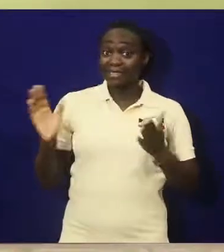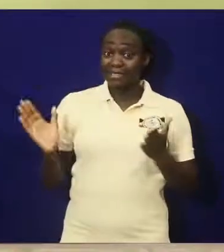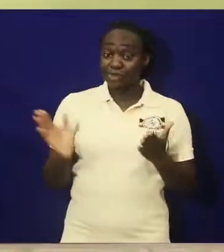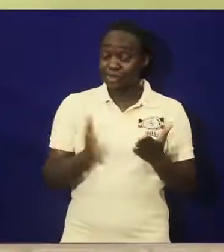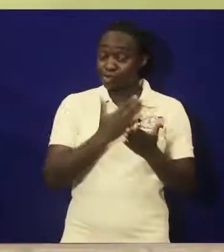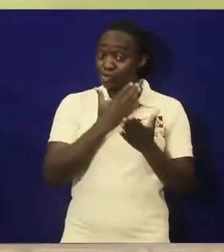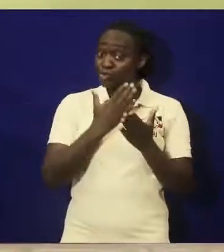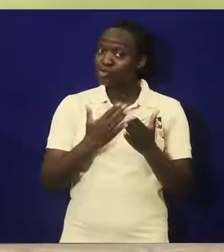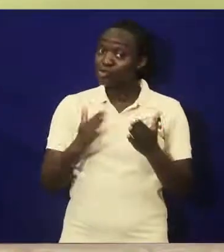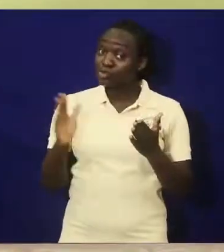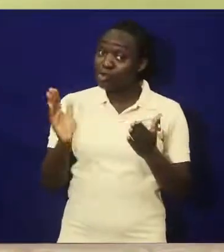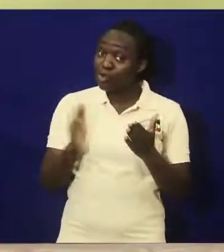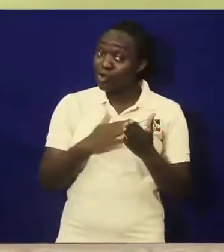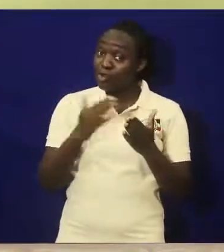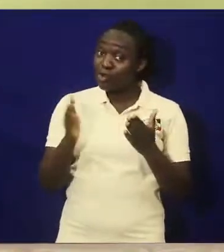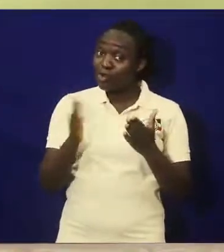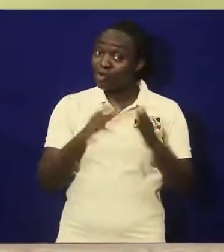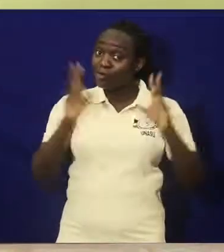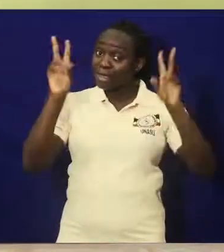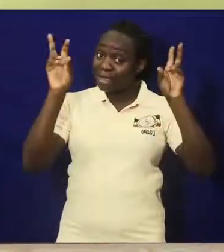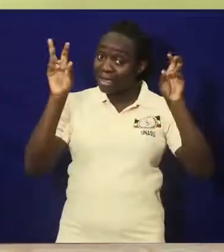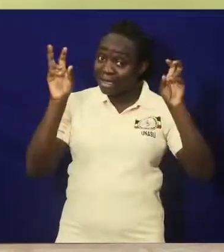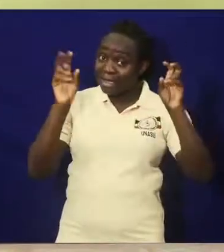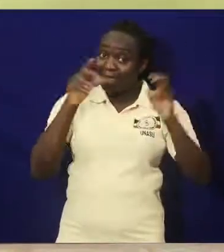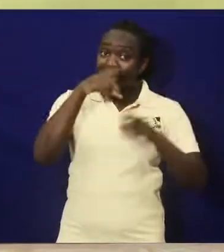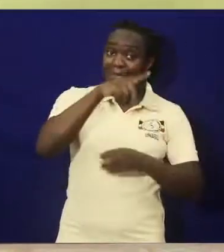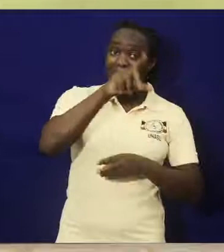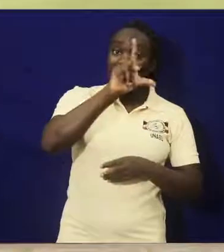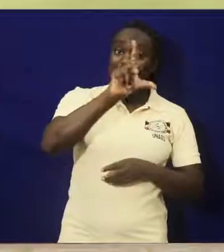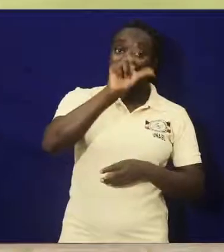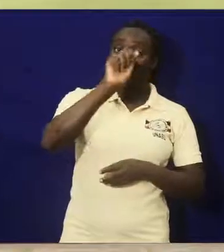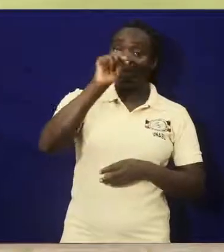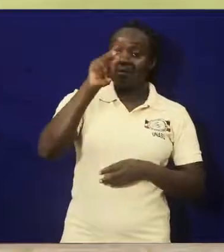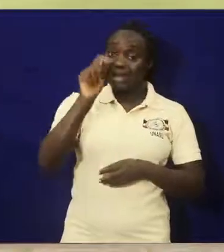called The Plant Flower.